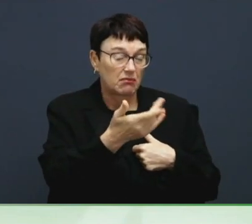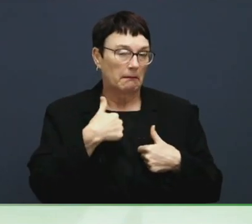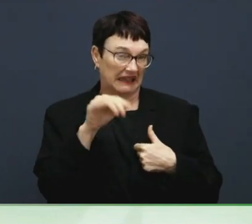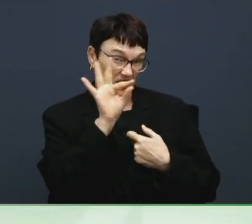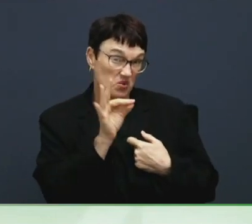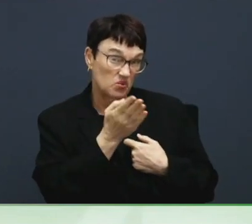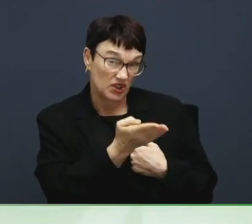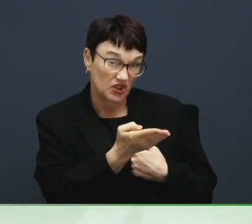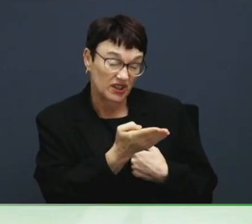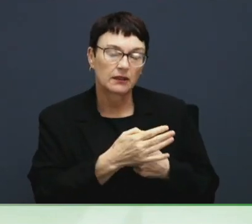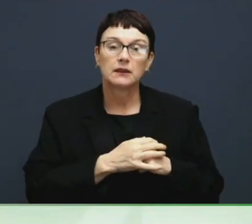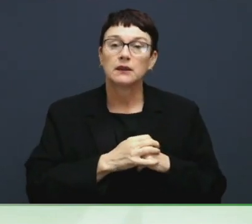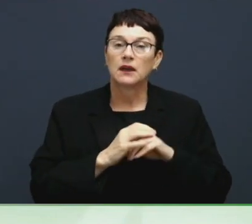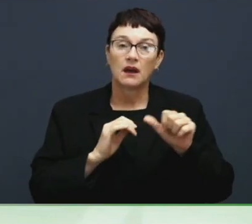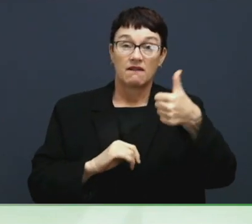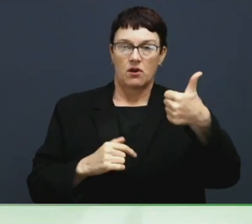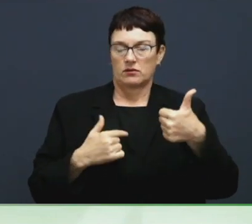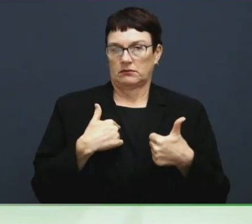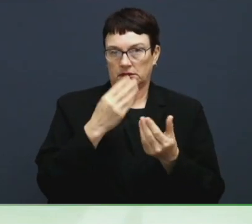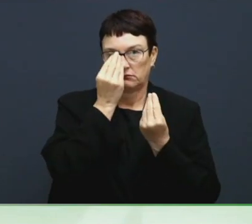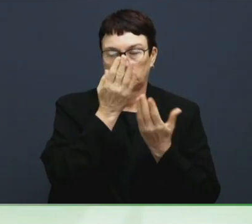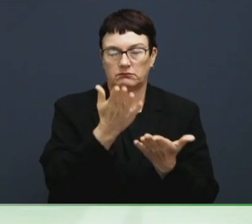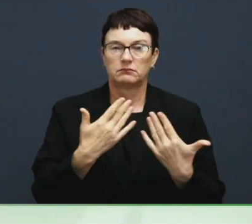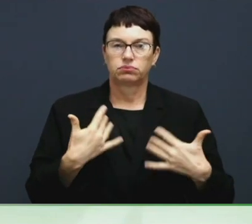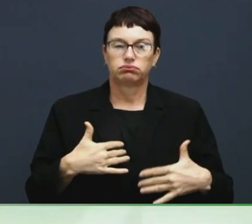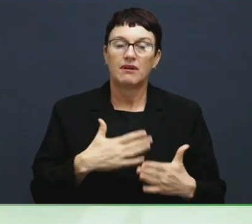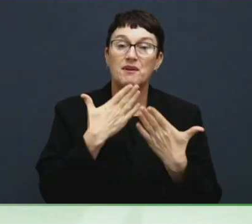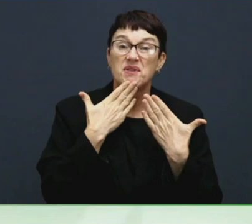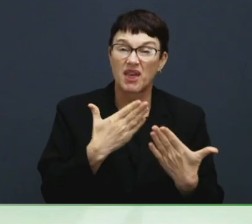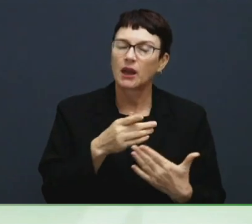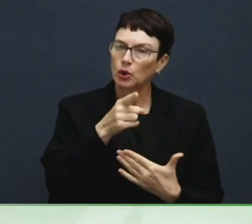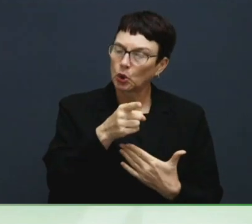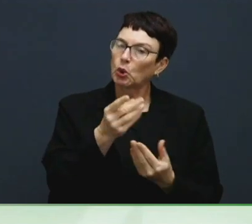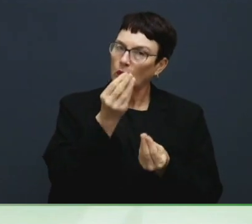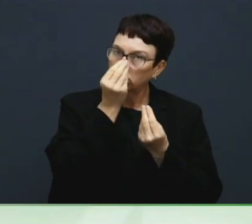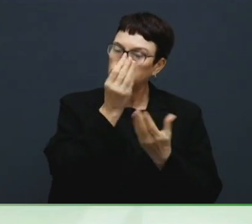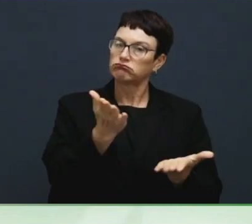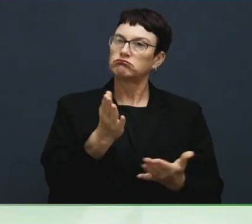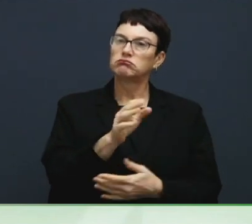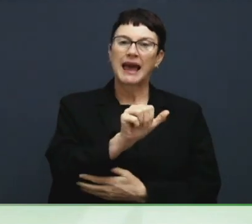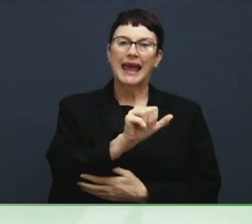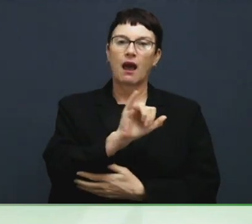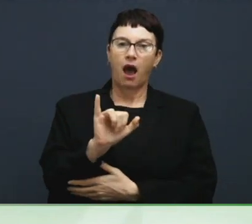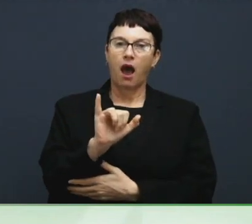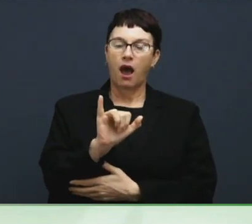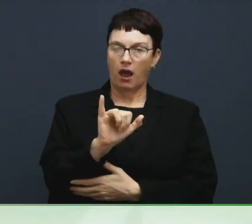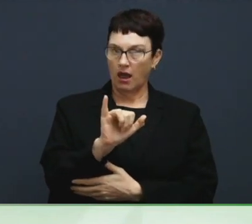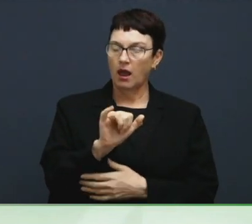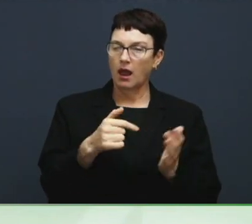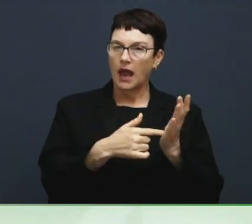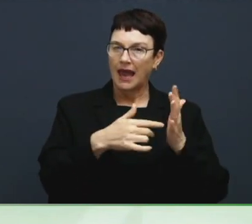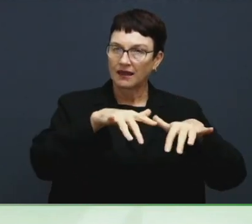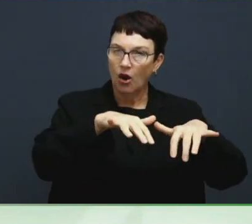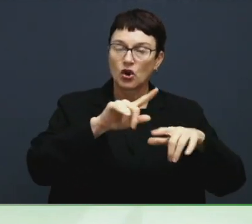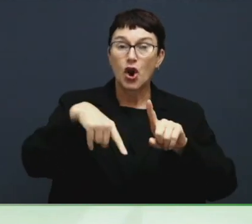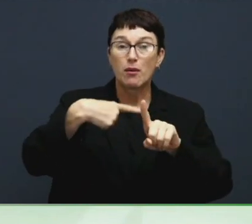I would first like to say thank you for mentioning AI technology and gloves, sign language gloves. It is